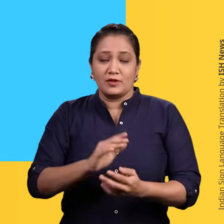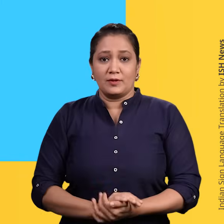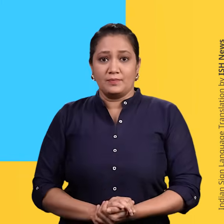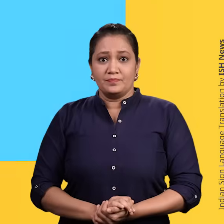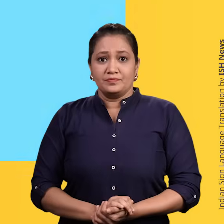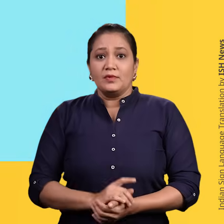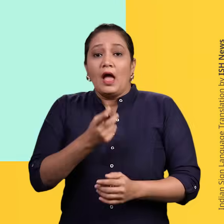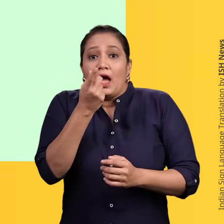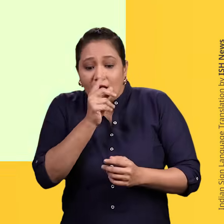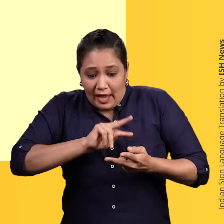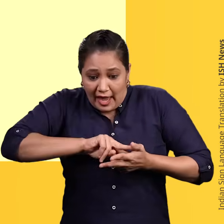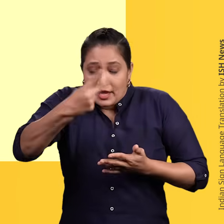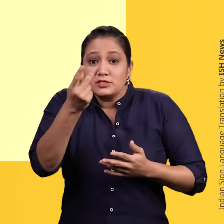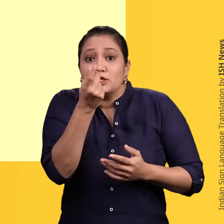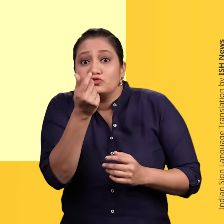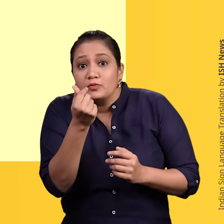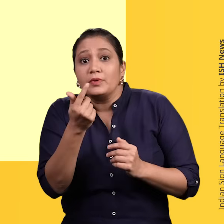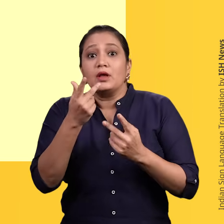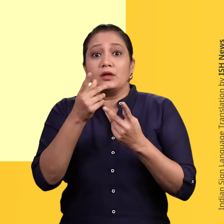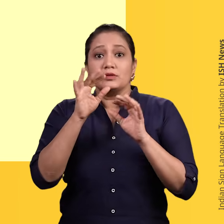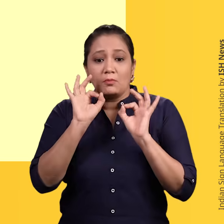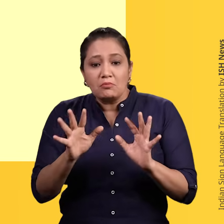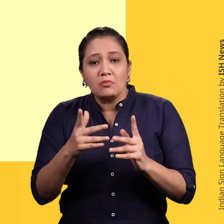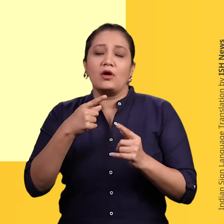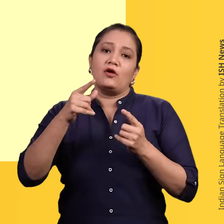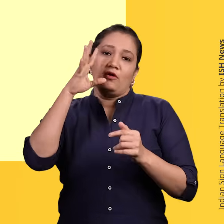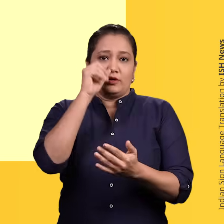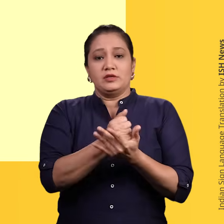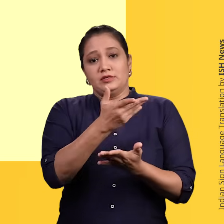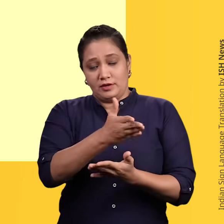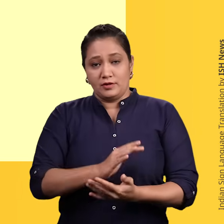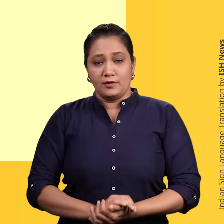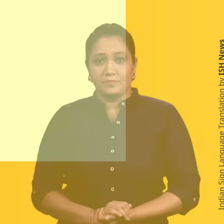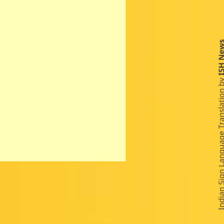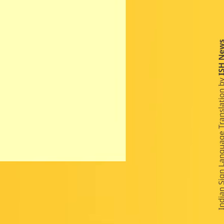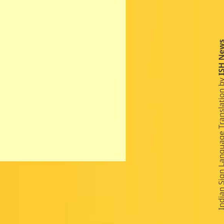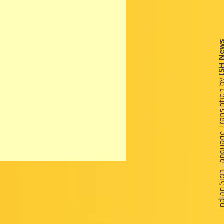India. It maintains the exchange rate of the rupee.